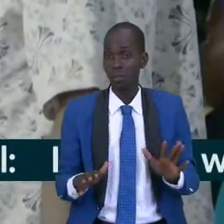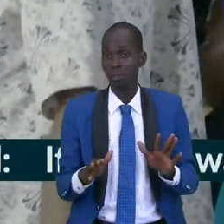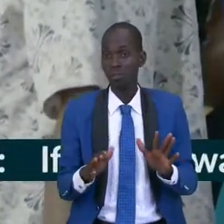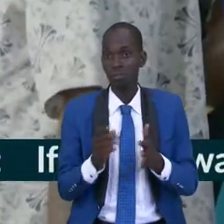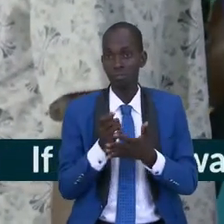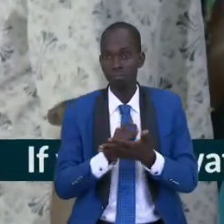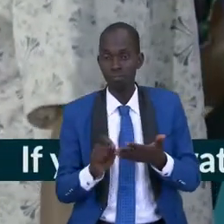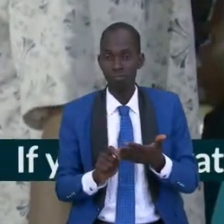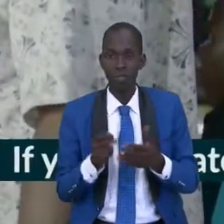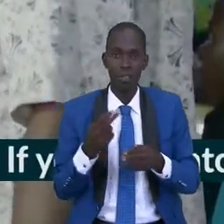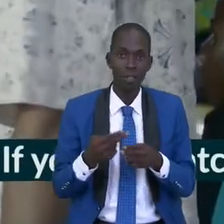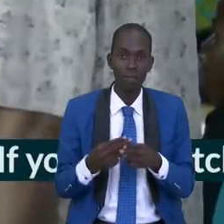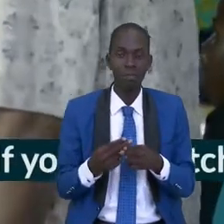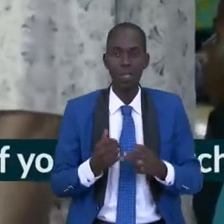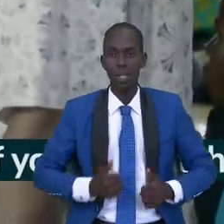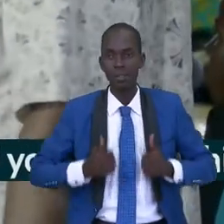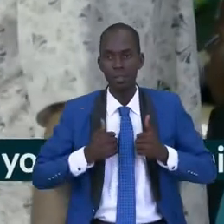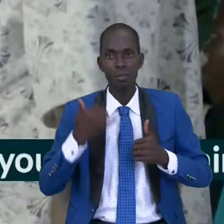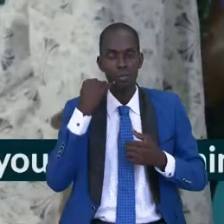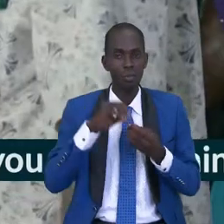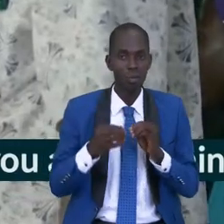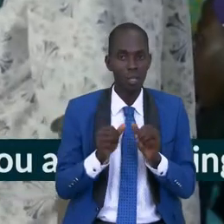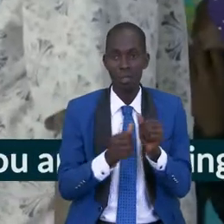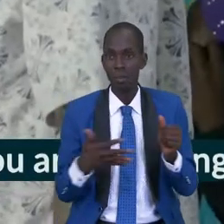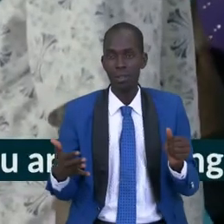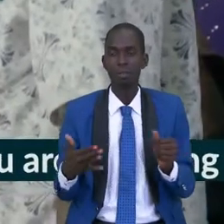you have just given your life to Jesus.